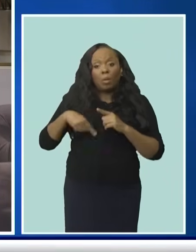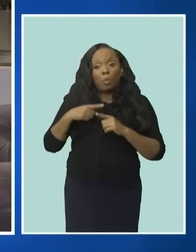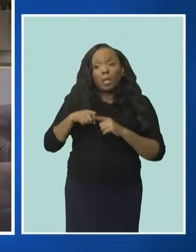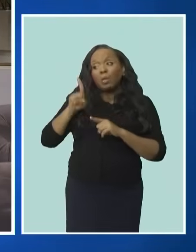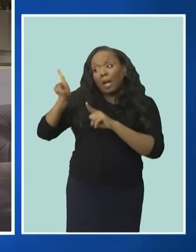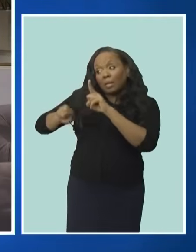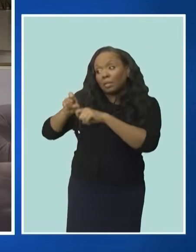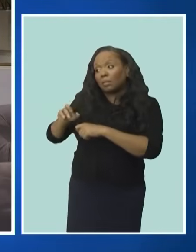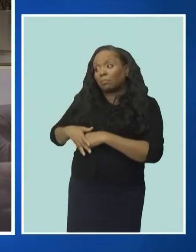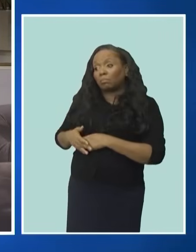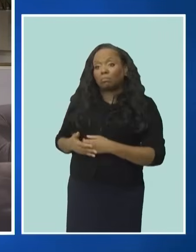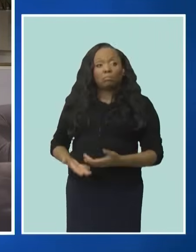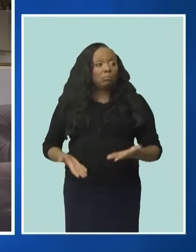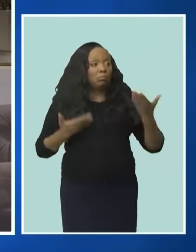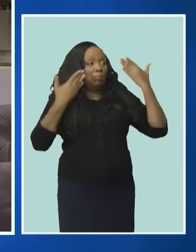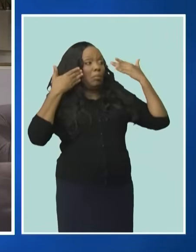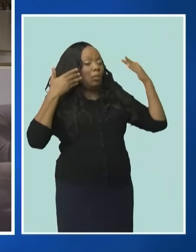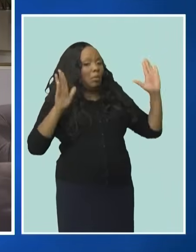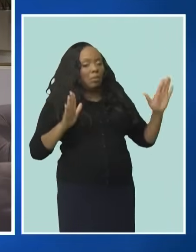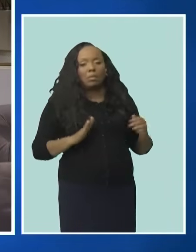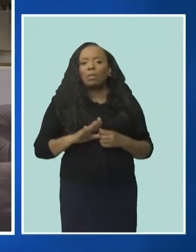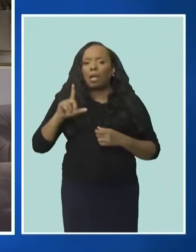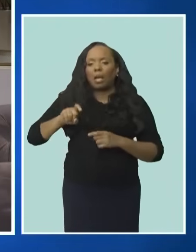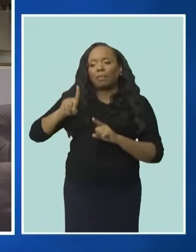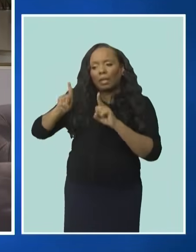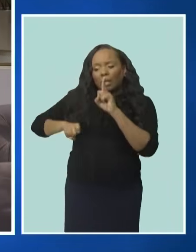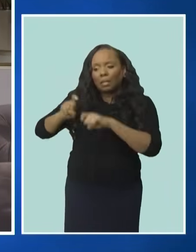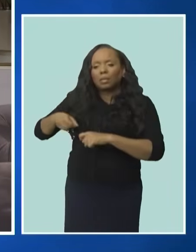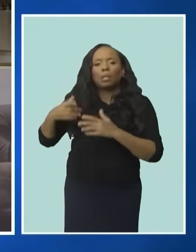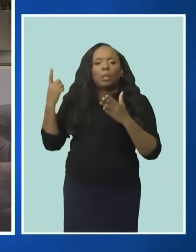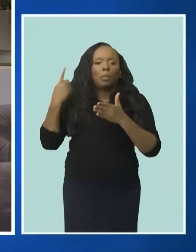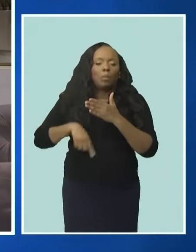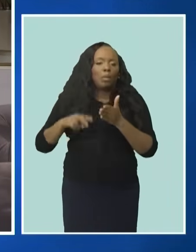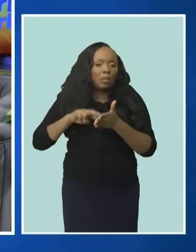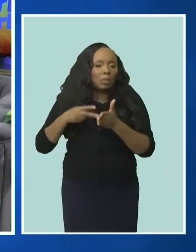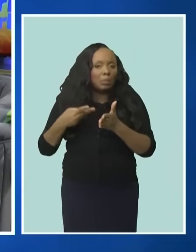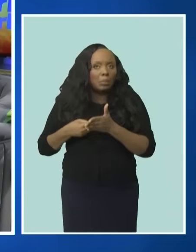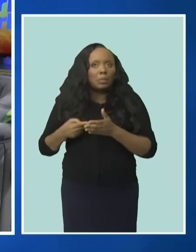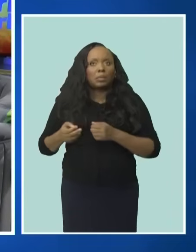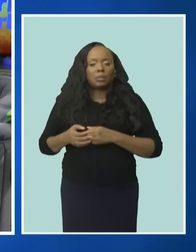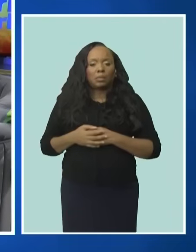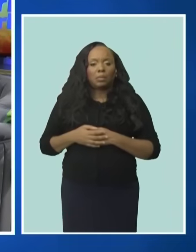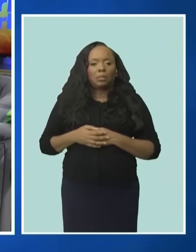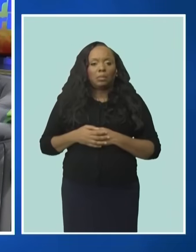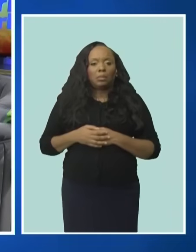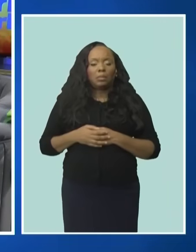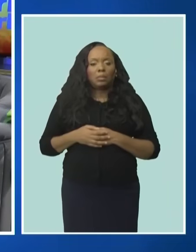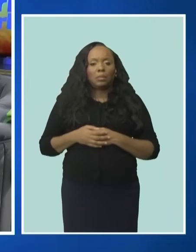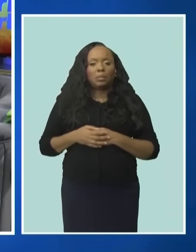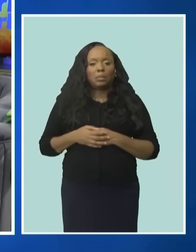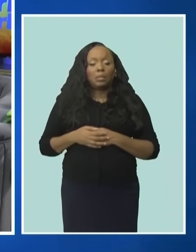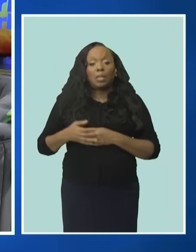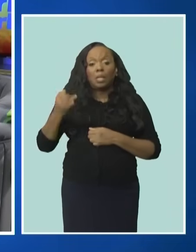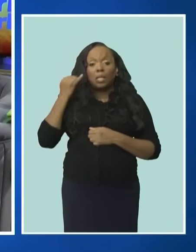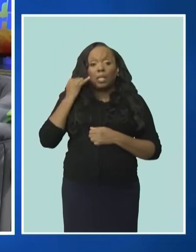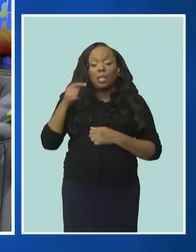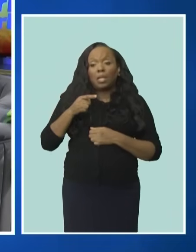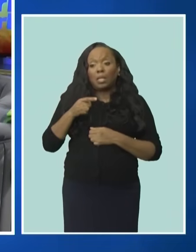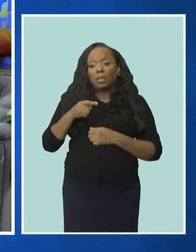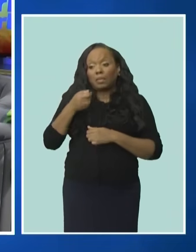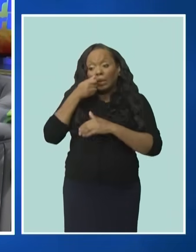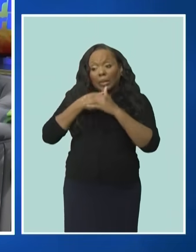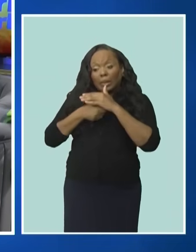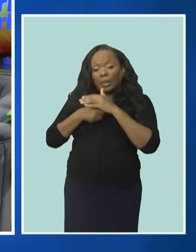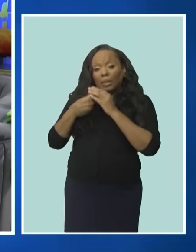the questions, find out what it means for you as an individual. If you keep information from your